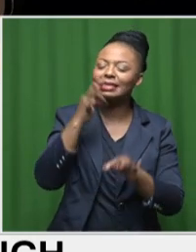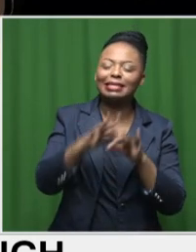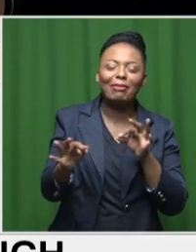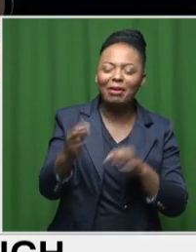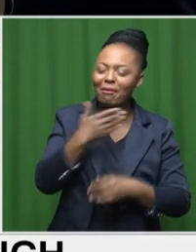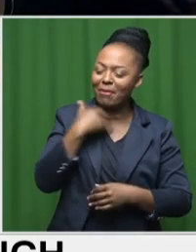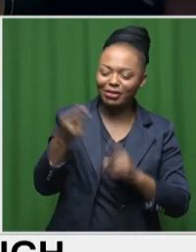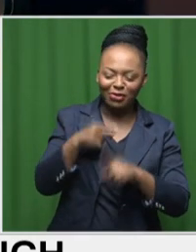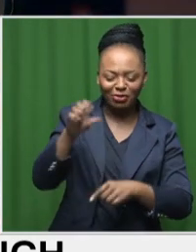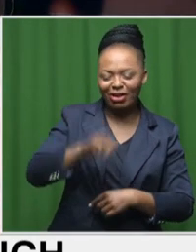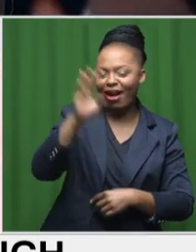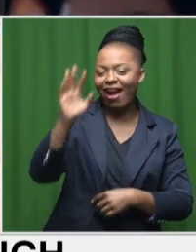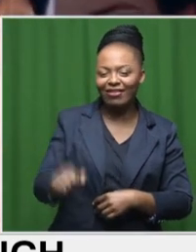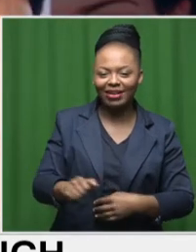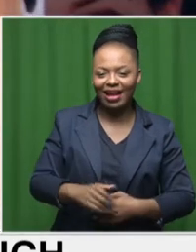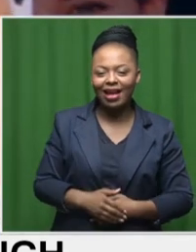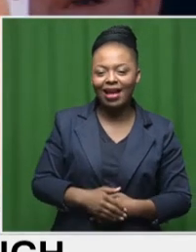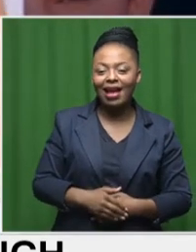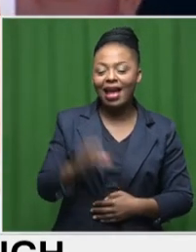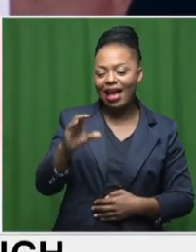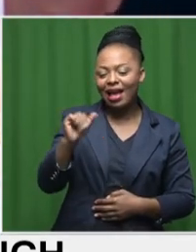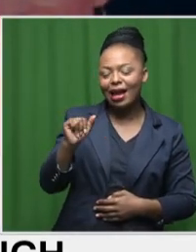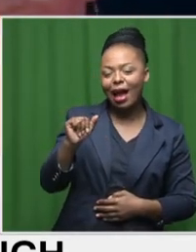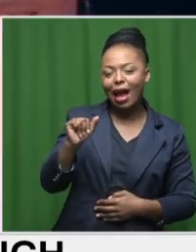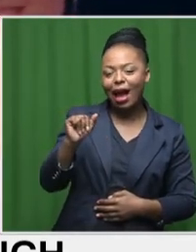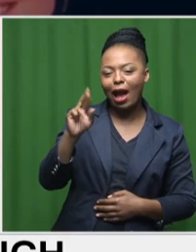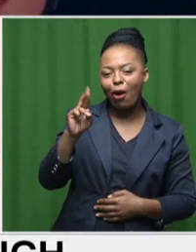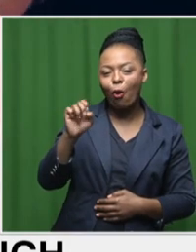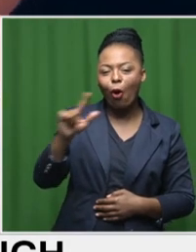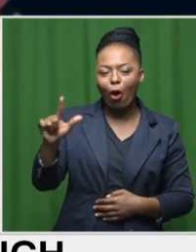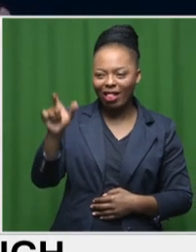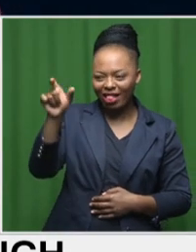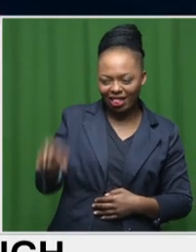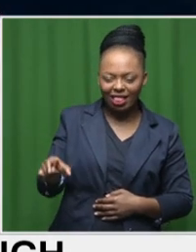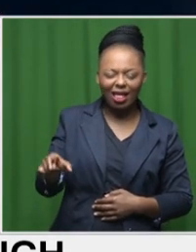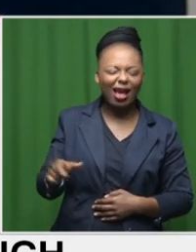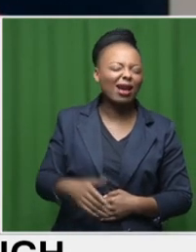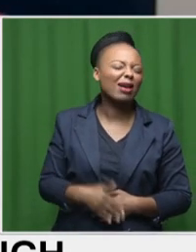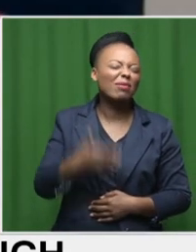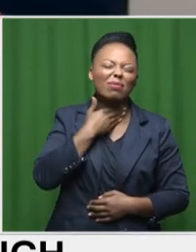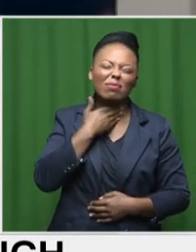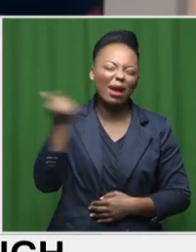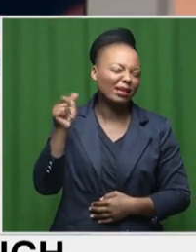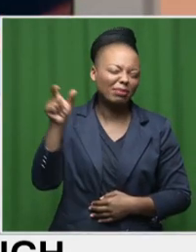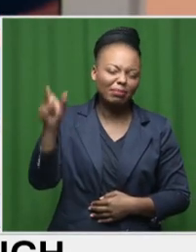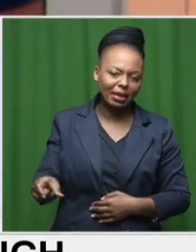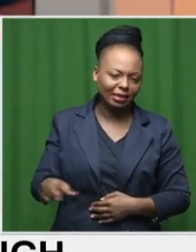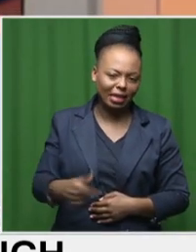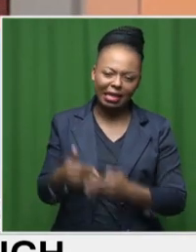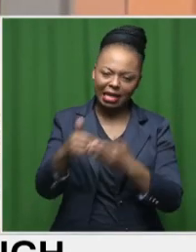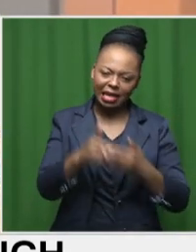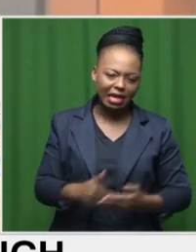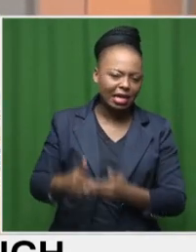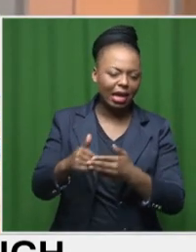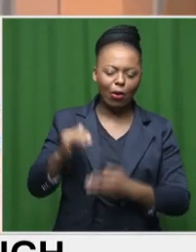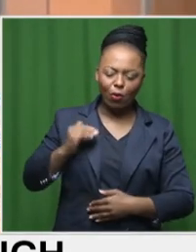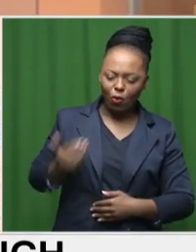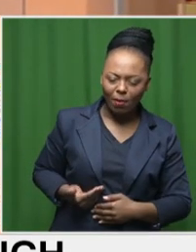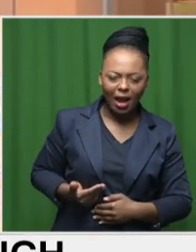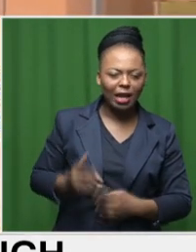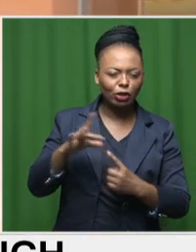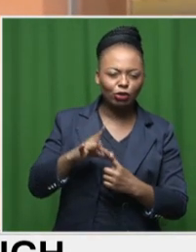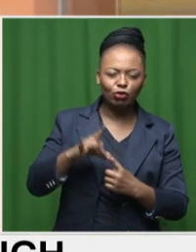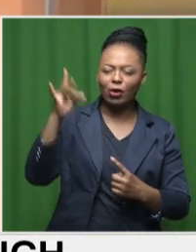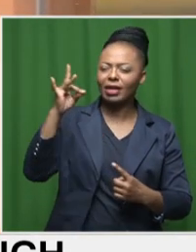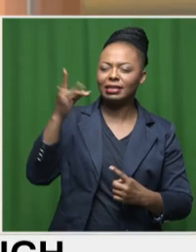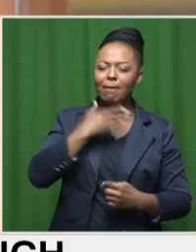Africa. So Carol is just the best we could offer South Africa. And she will look after the women and she will choose the